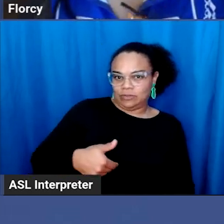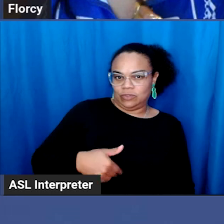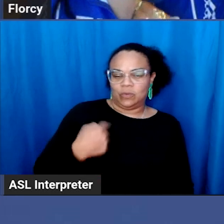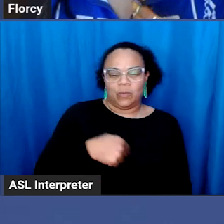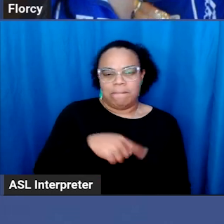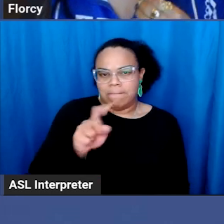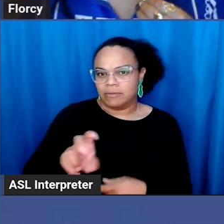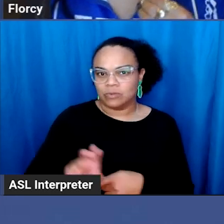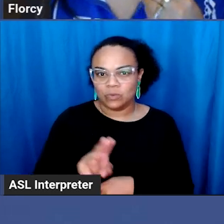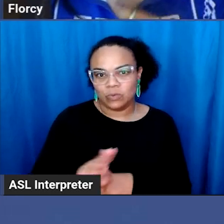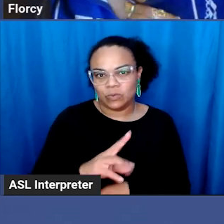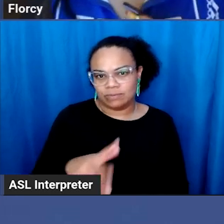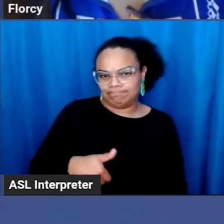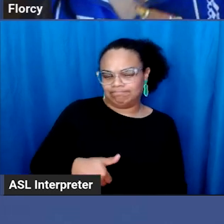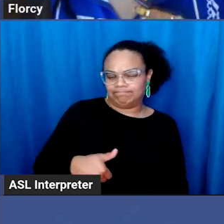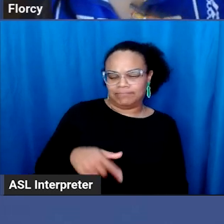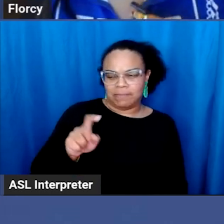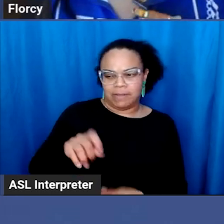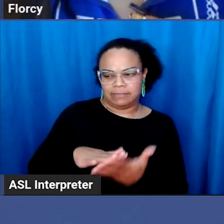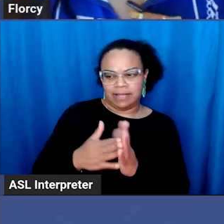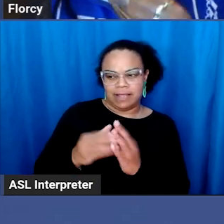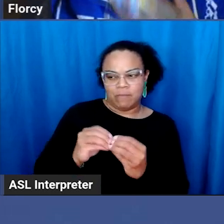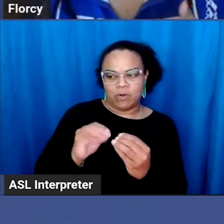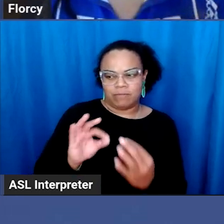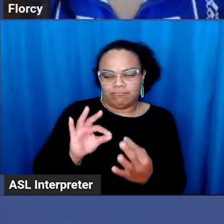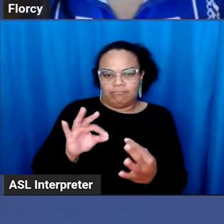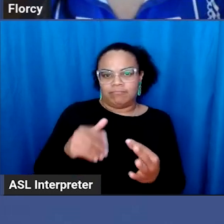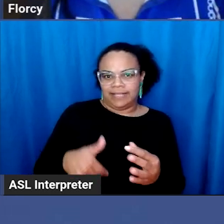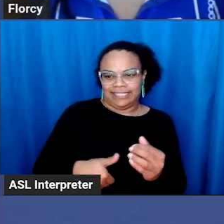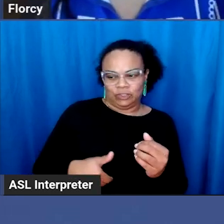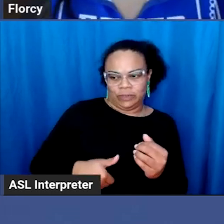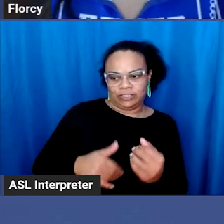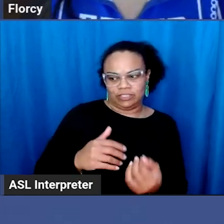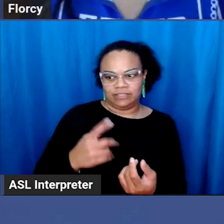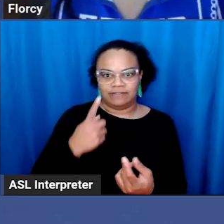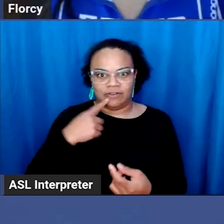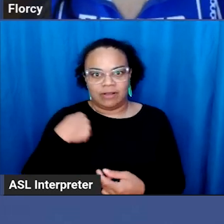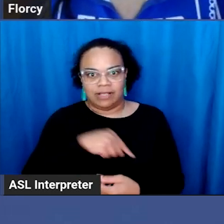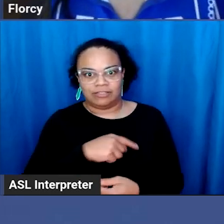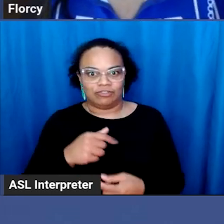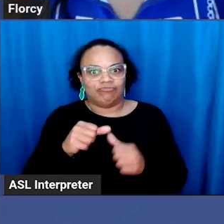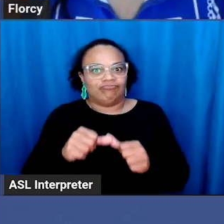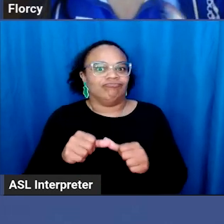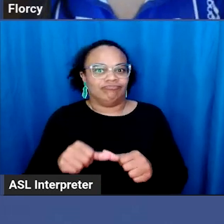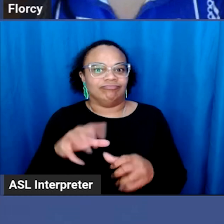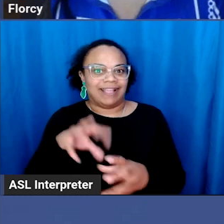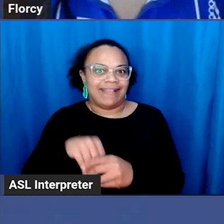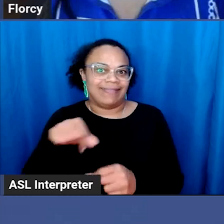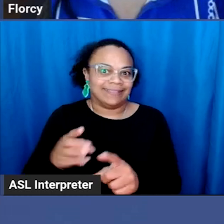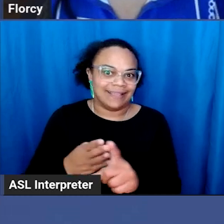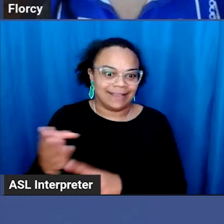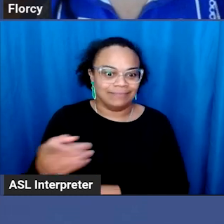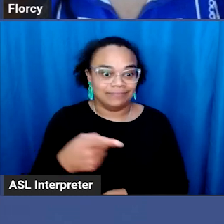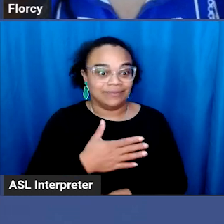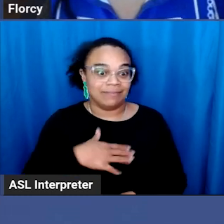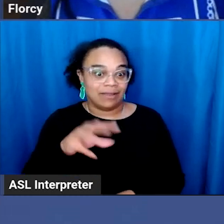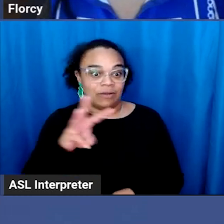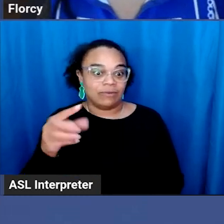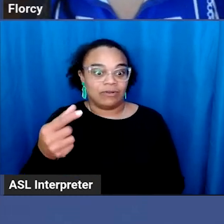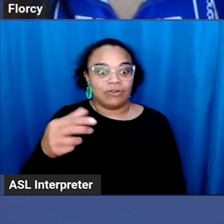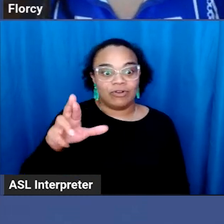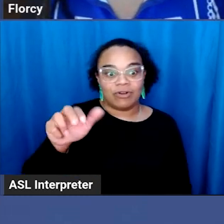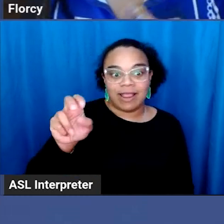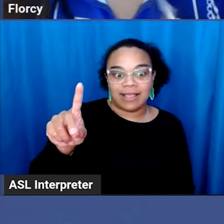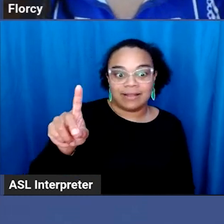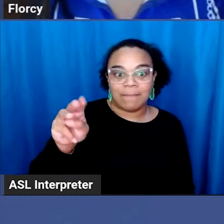exercise. We have to like sharpen our intuition so much to be in this game. So yeah, this is just my website,